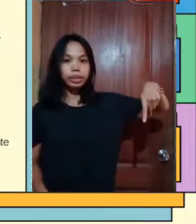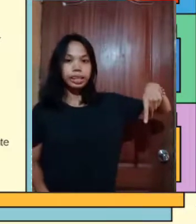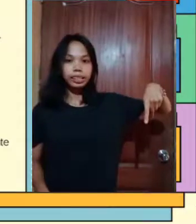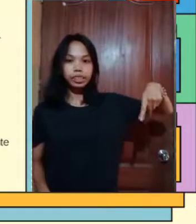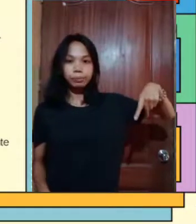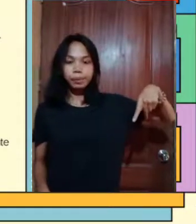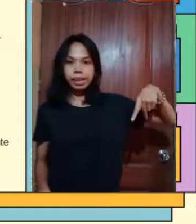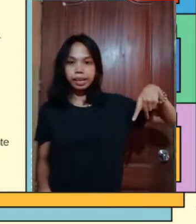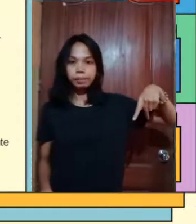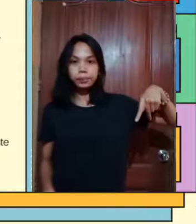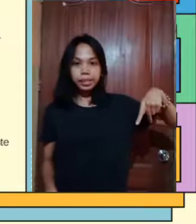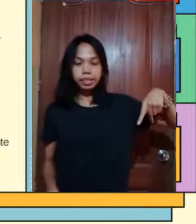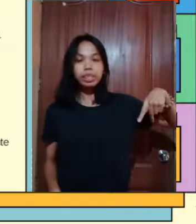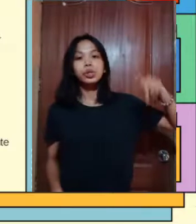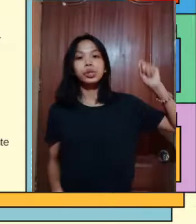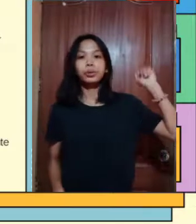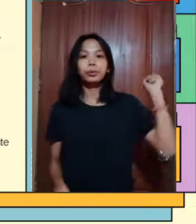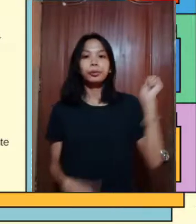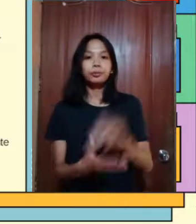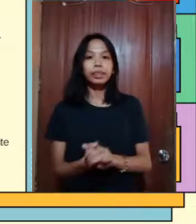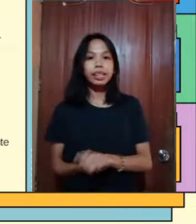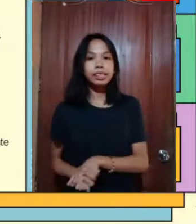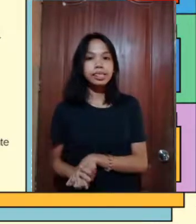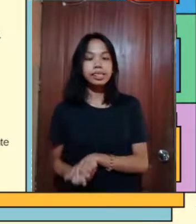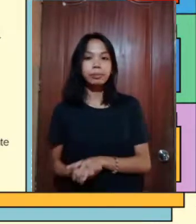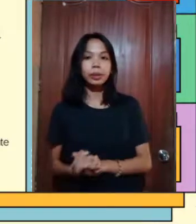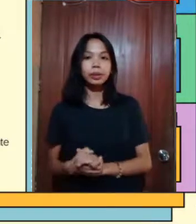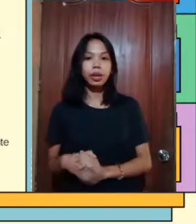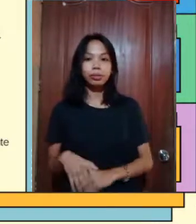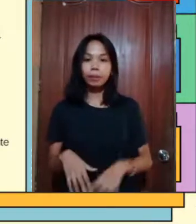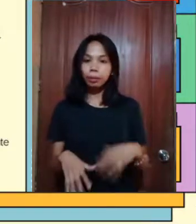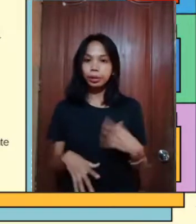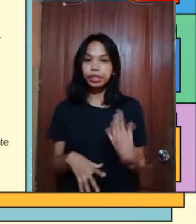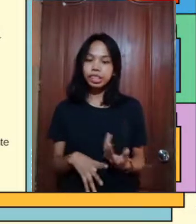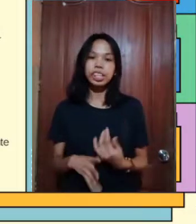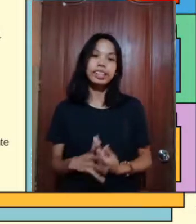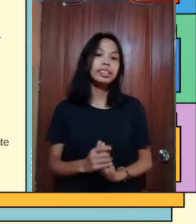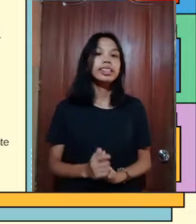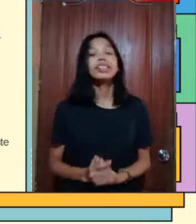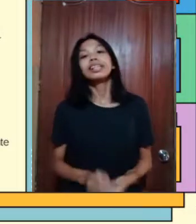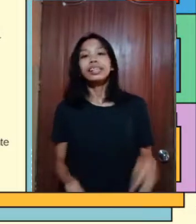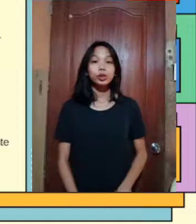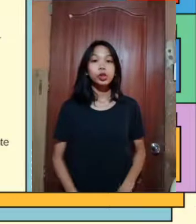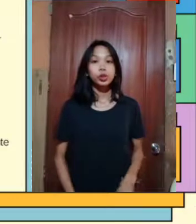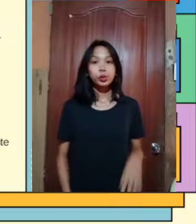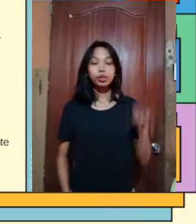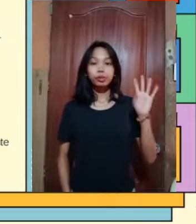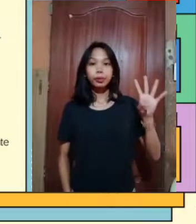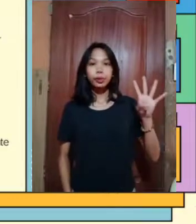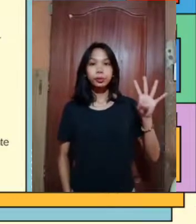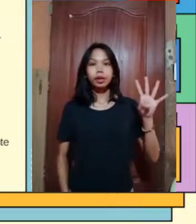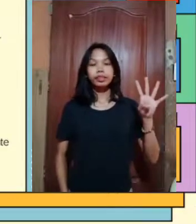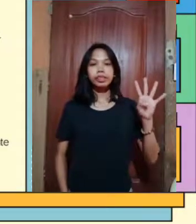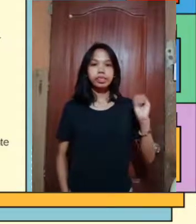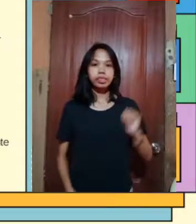to letter P. So that's the example of palm orientation. So the